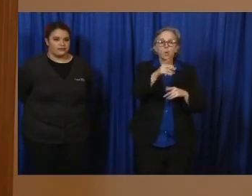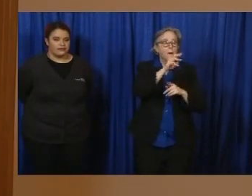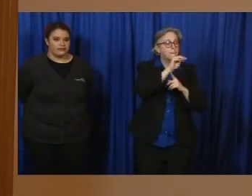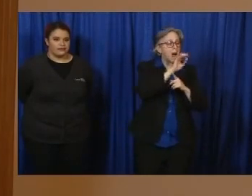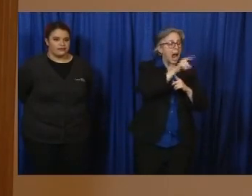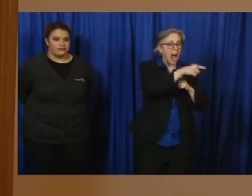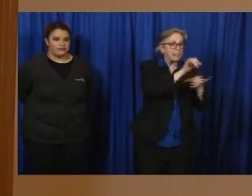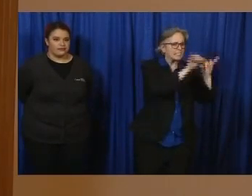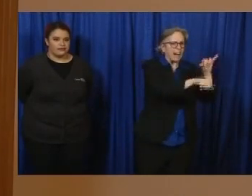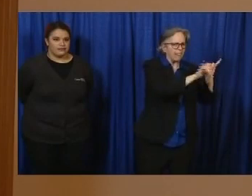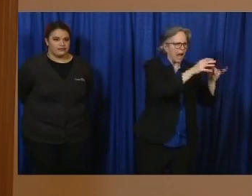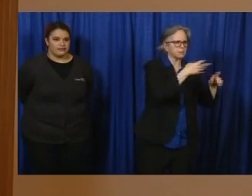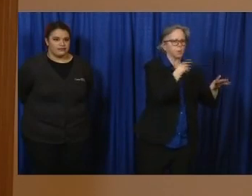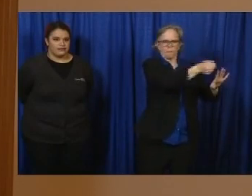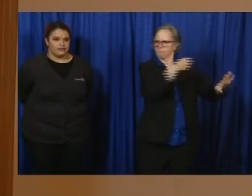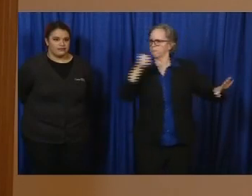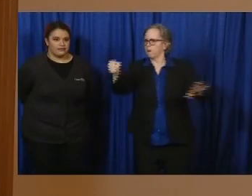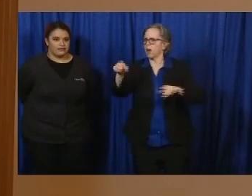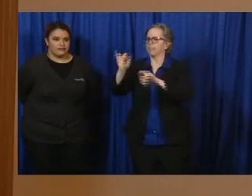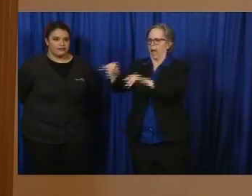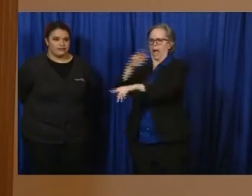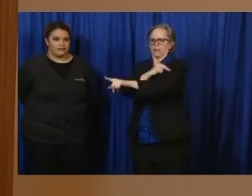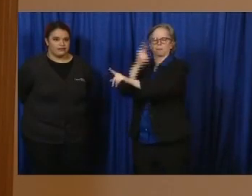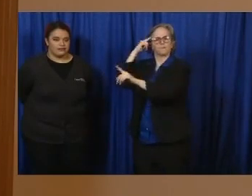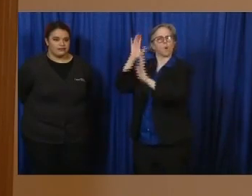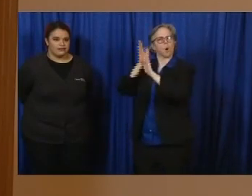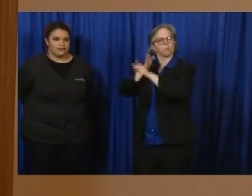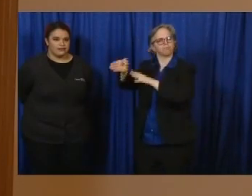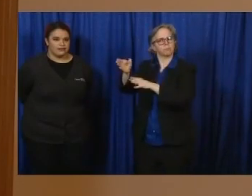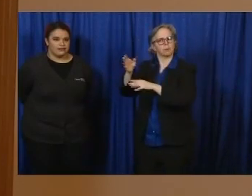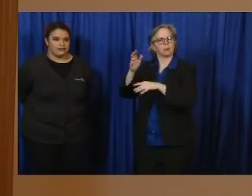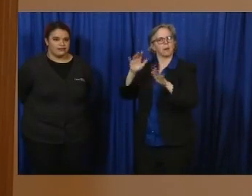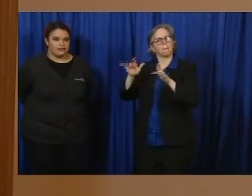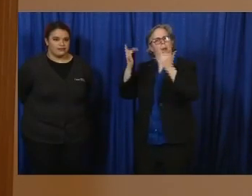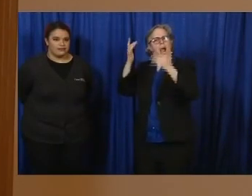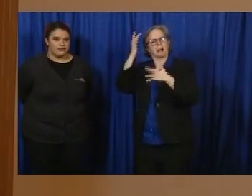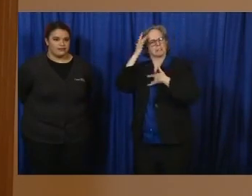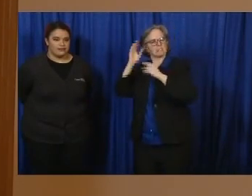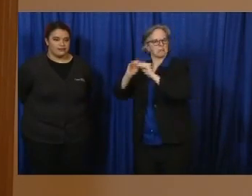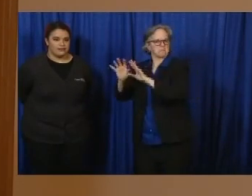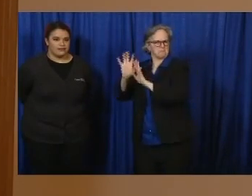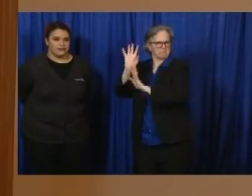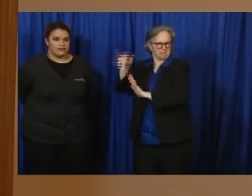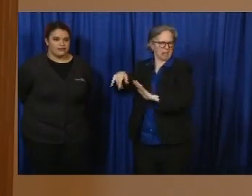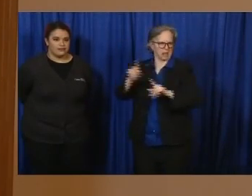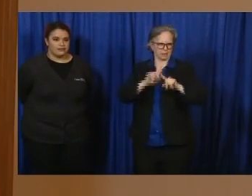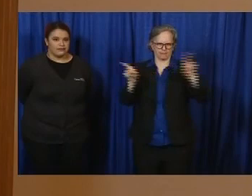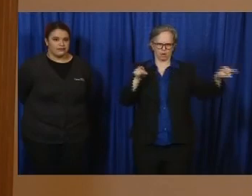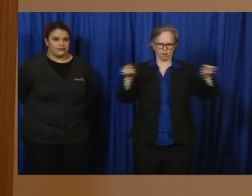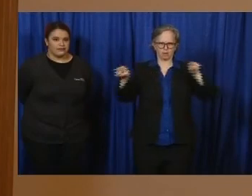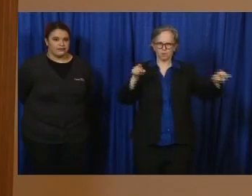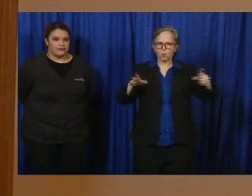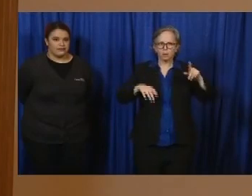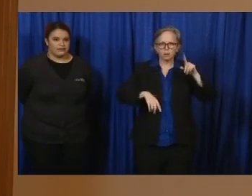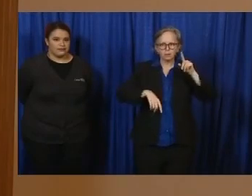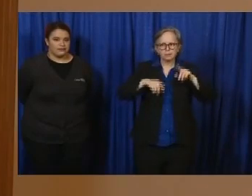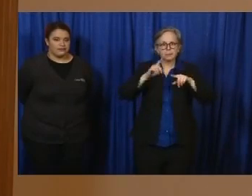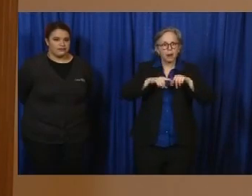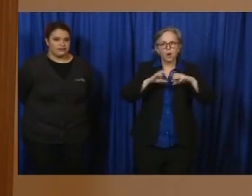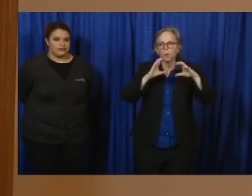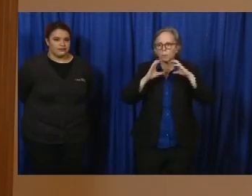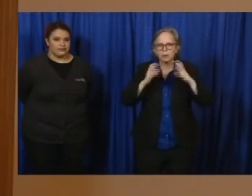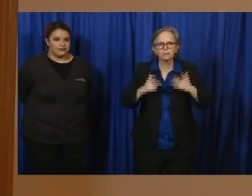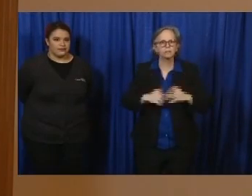that varies in different parts of the state. And it has to do with communications. Like, we have almost like an air traffic